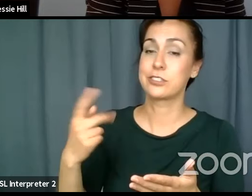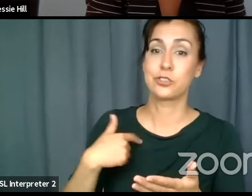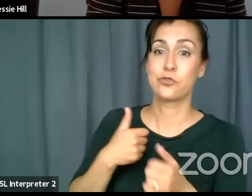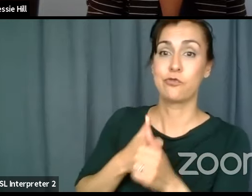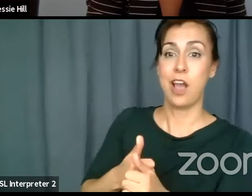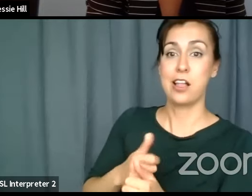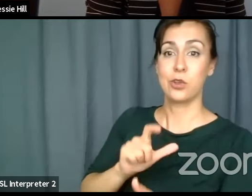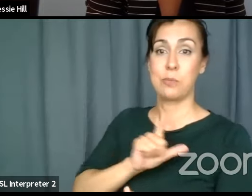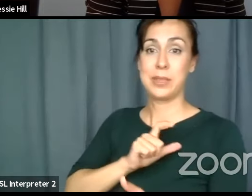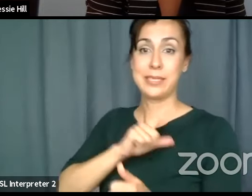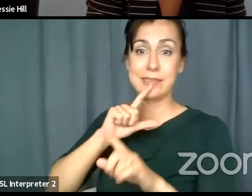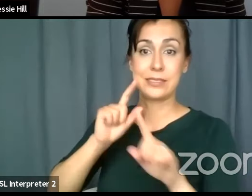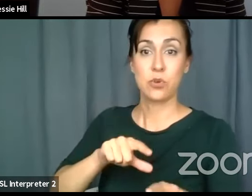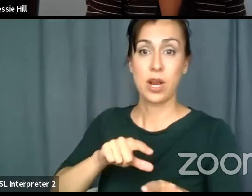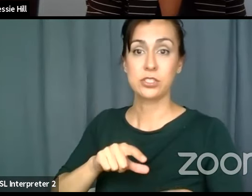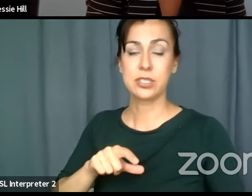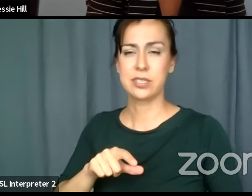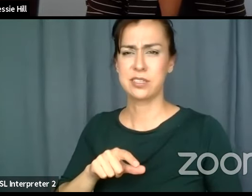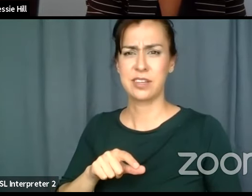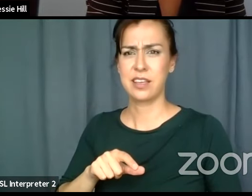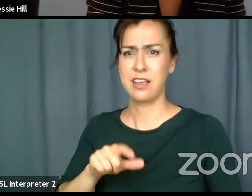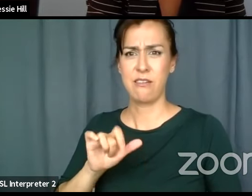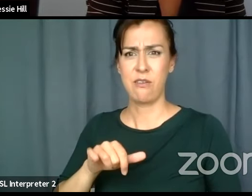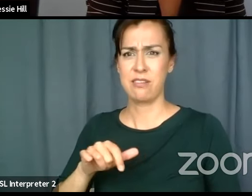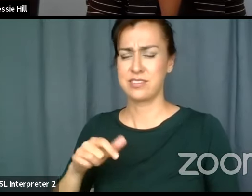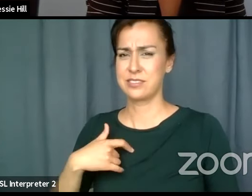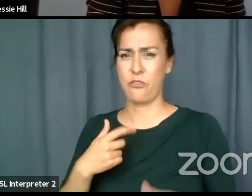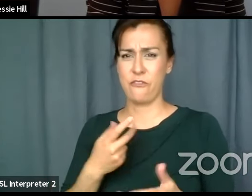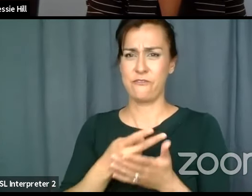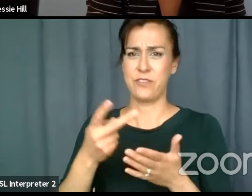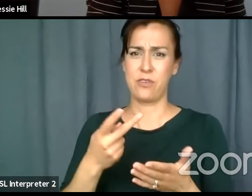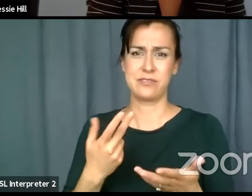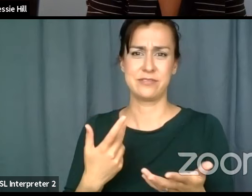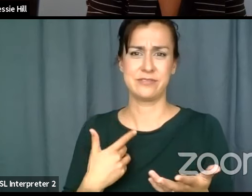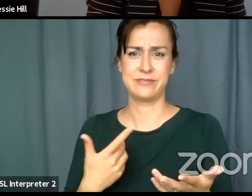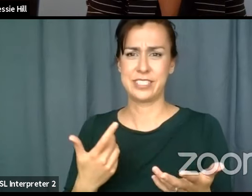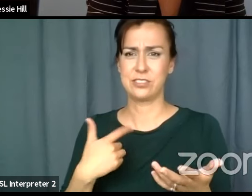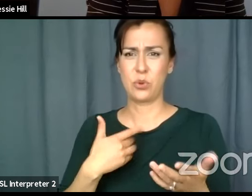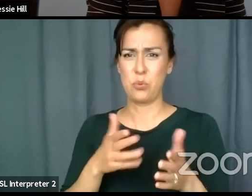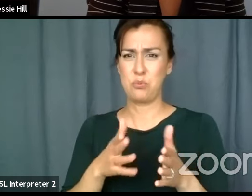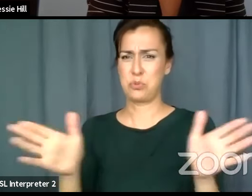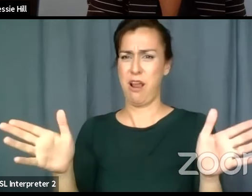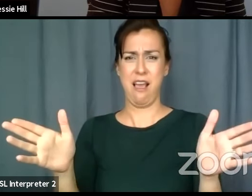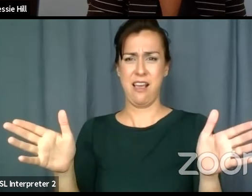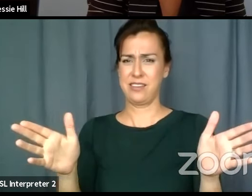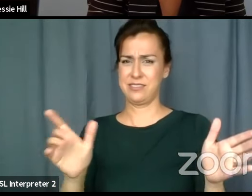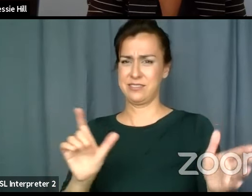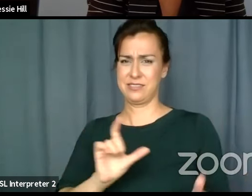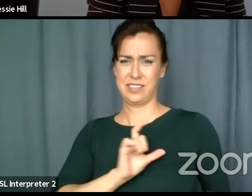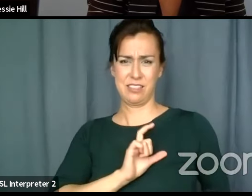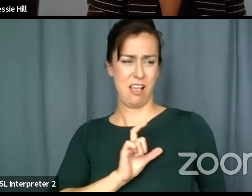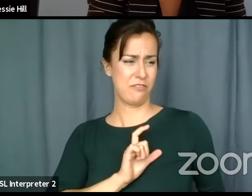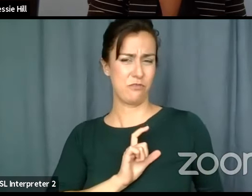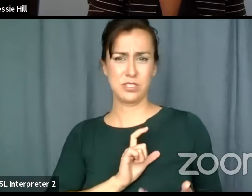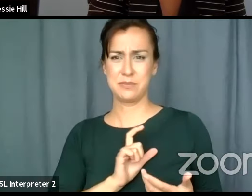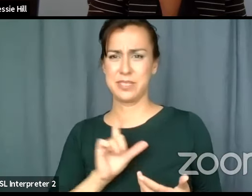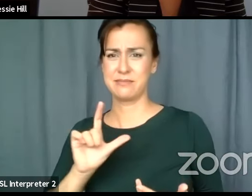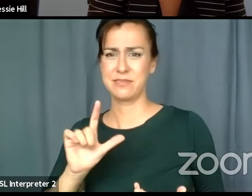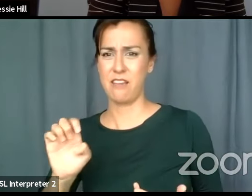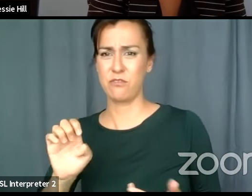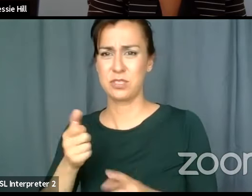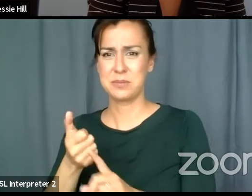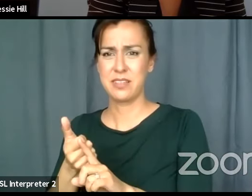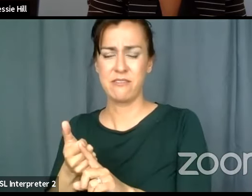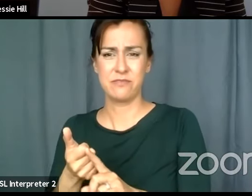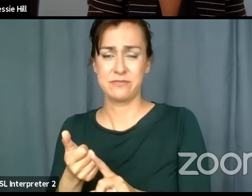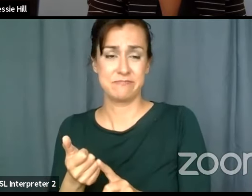this 5-second rule are so broad that they basically enable law enforcement to decide which people